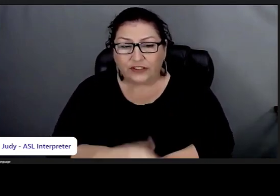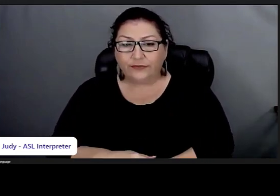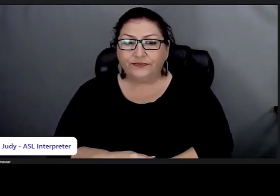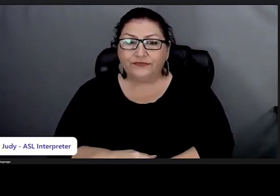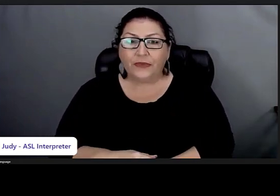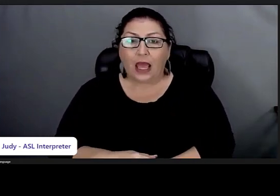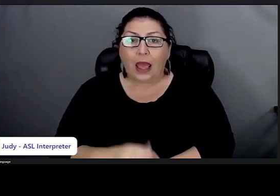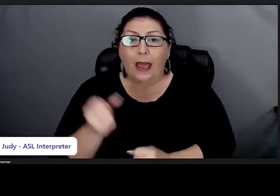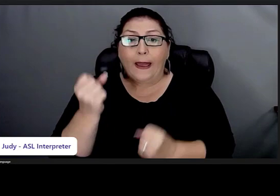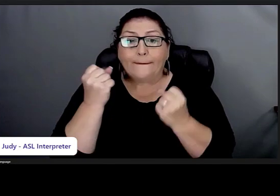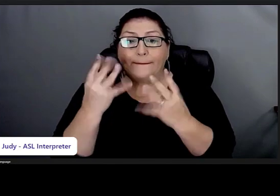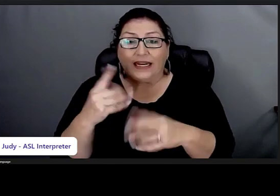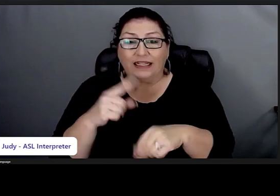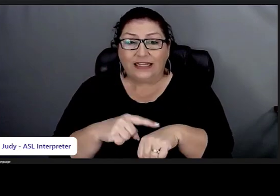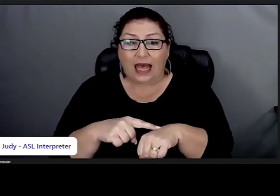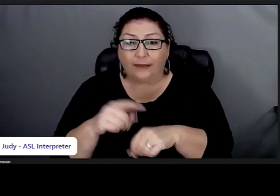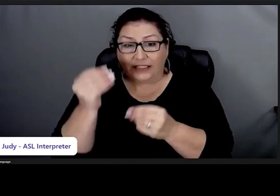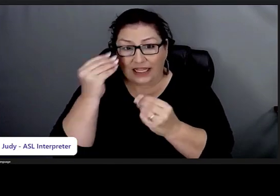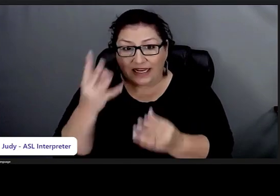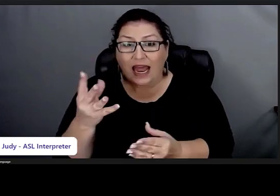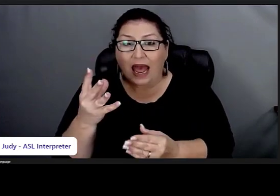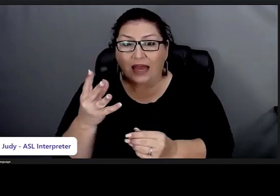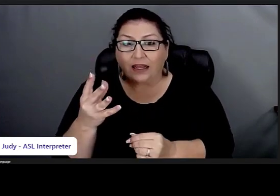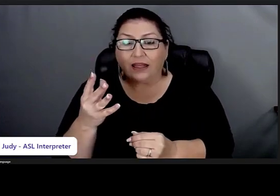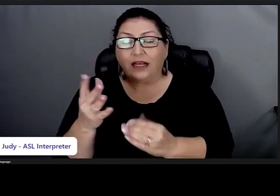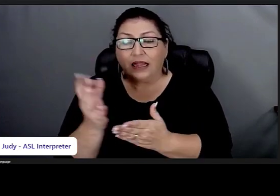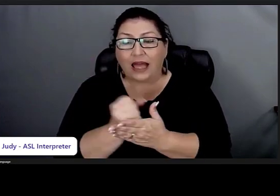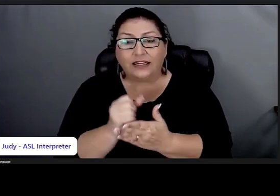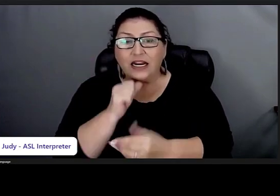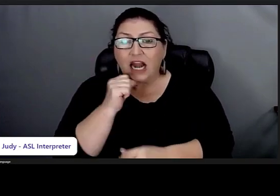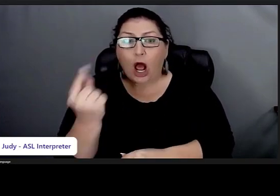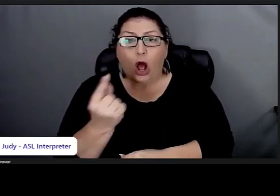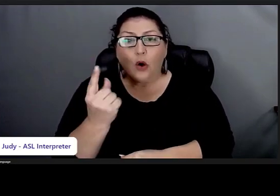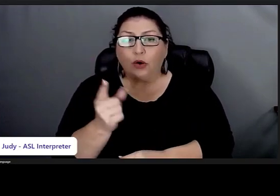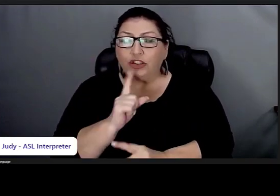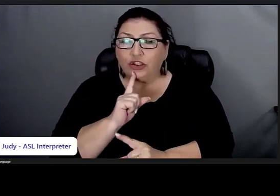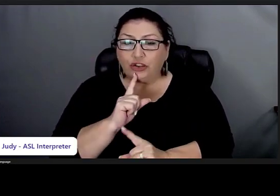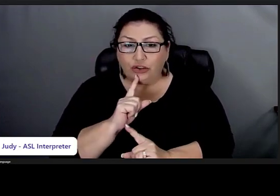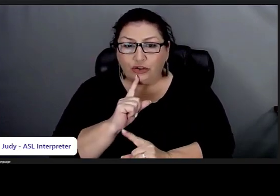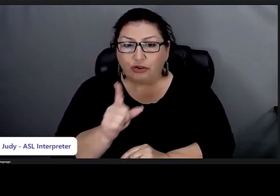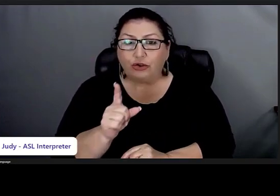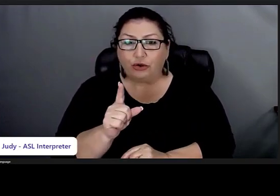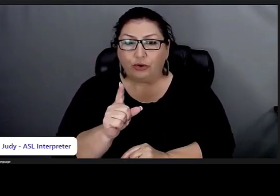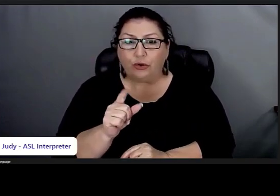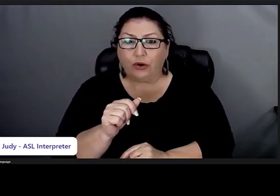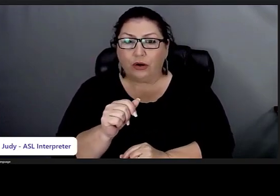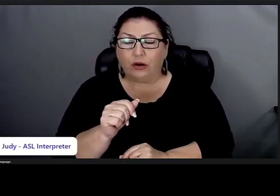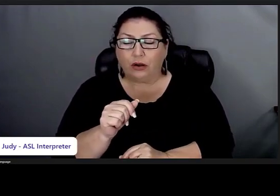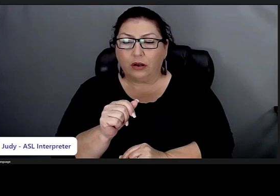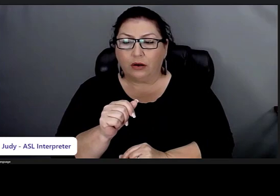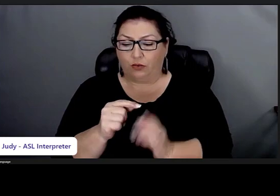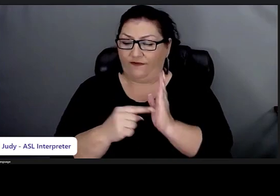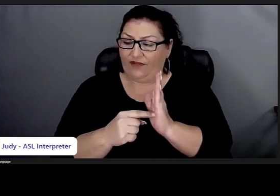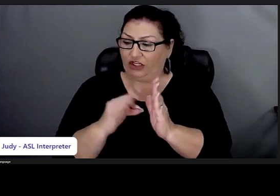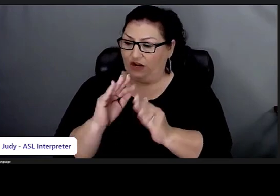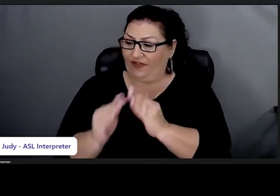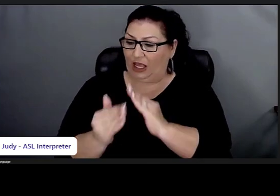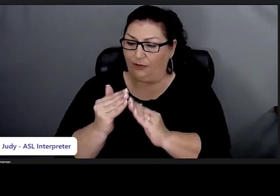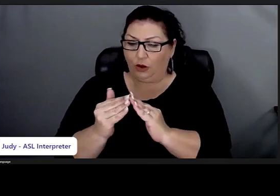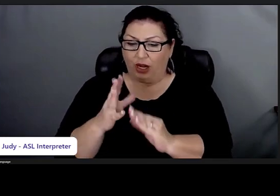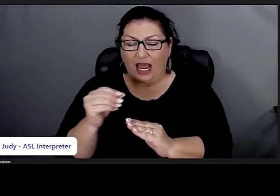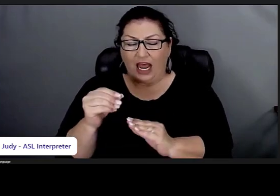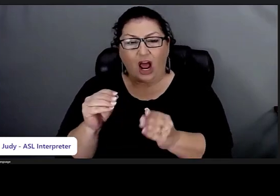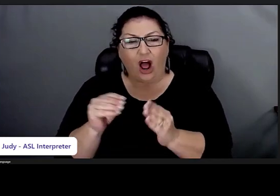instances, the data collected was not always a true reflection of the community and often reported with